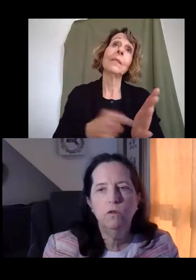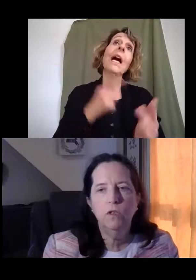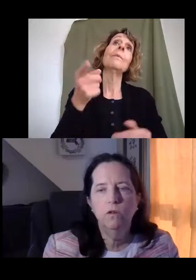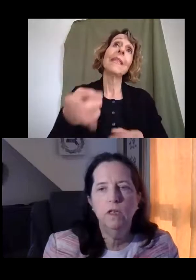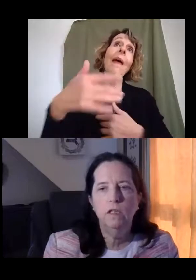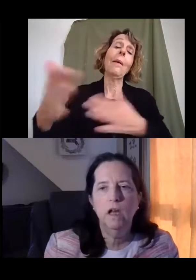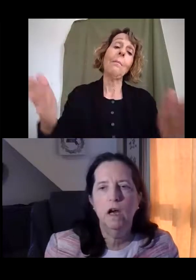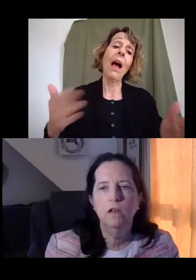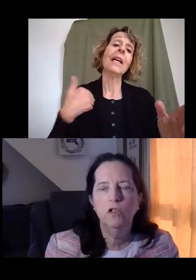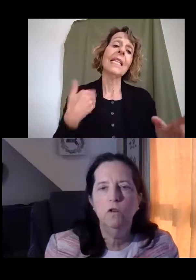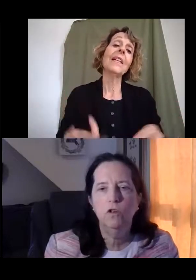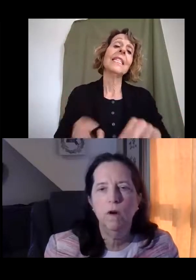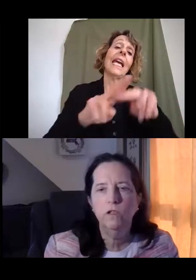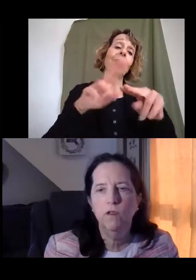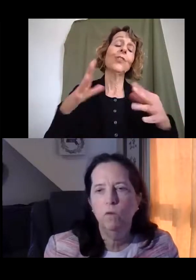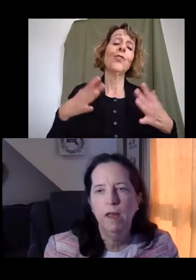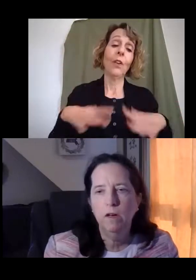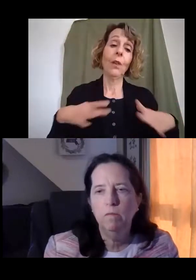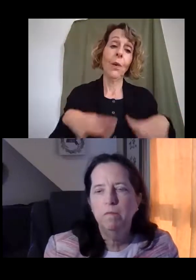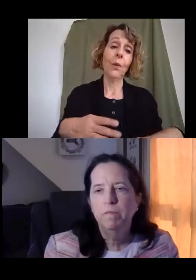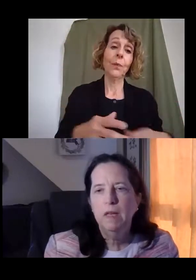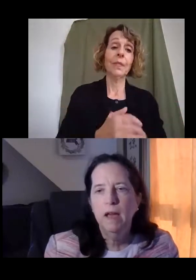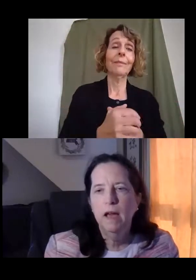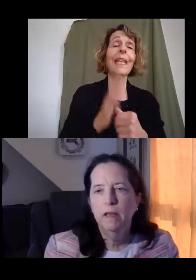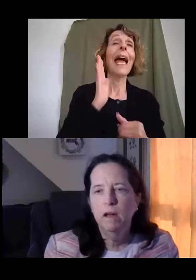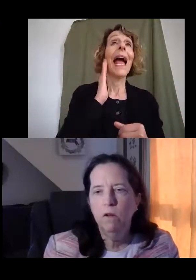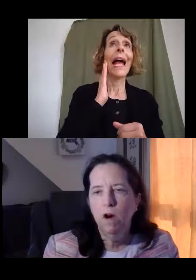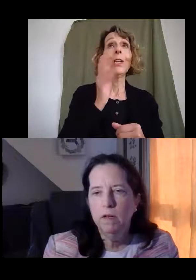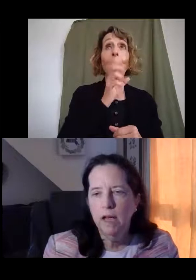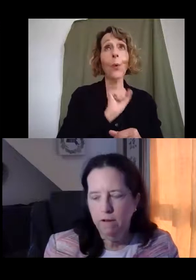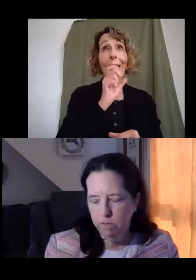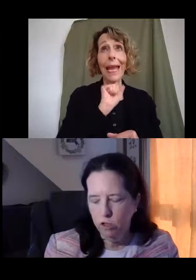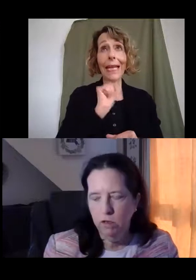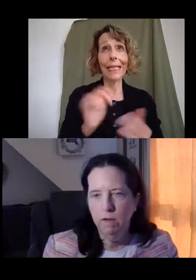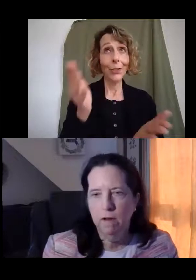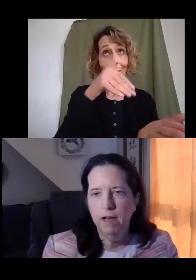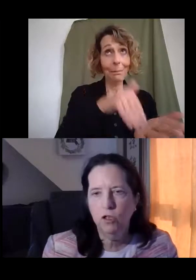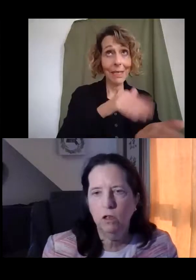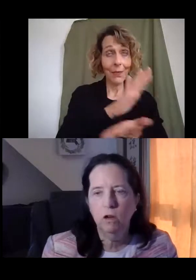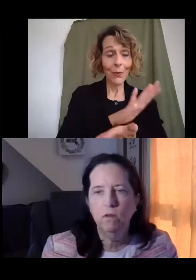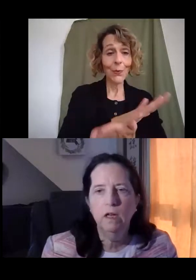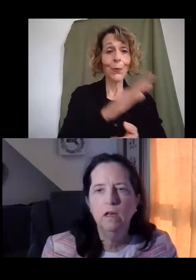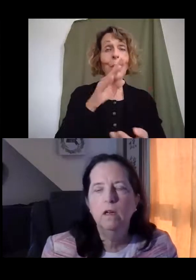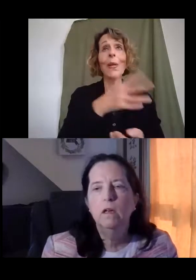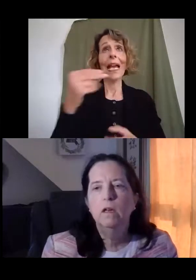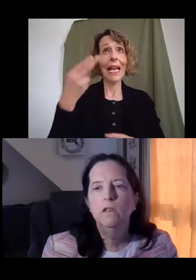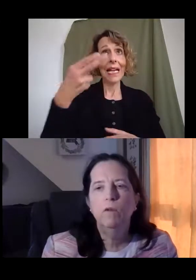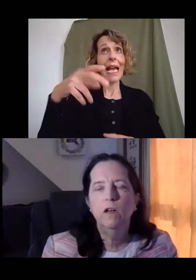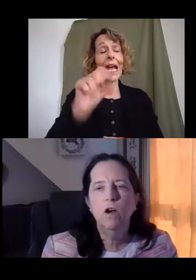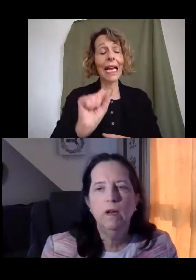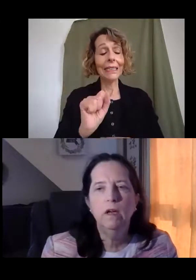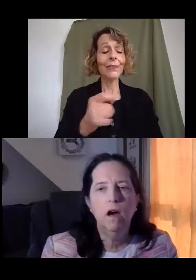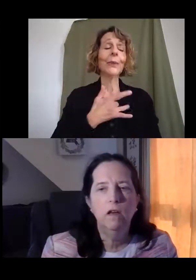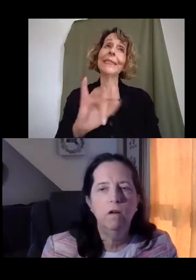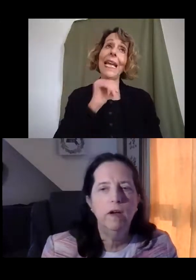high school students don't dress for the weather, and we always have to be sure that we have extra clothing. So when